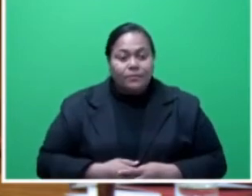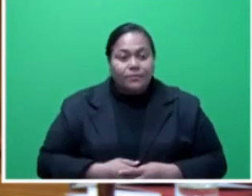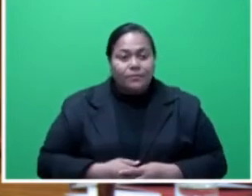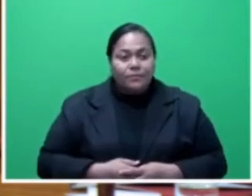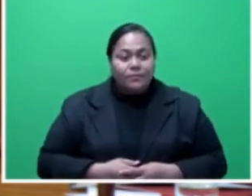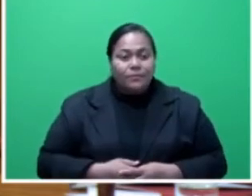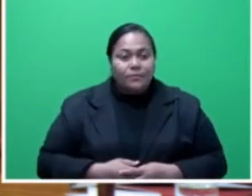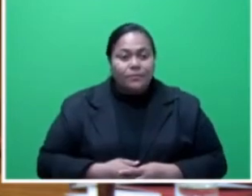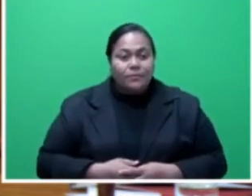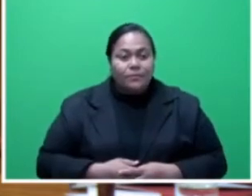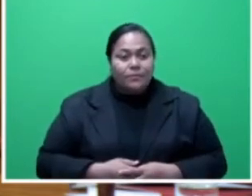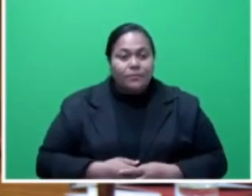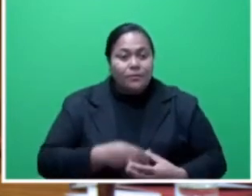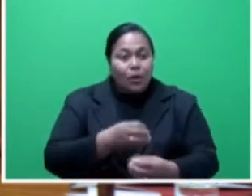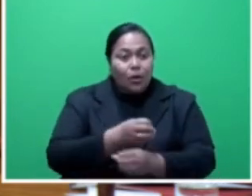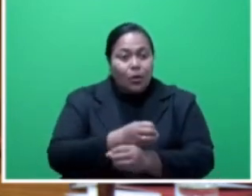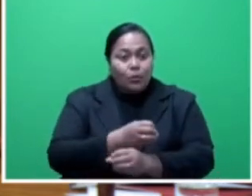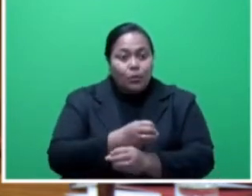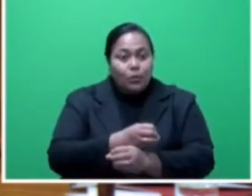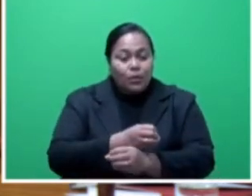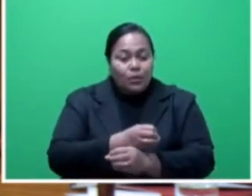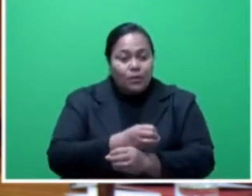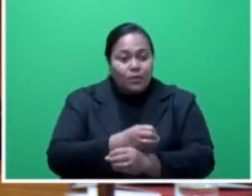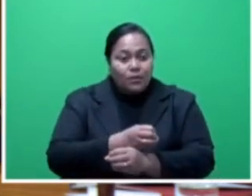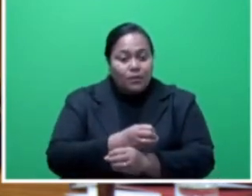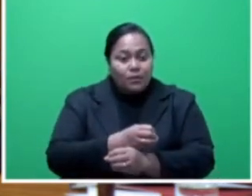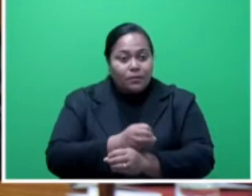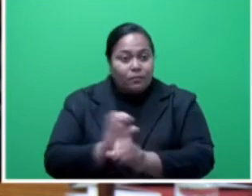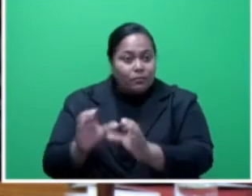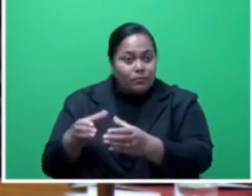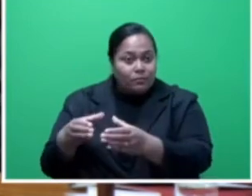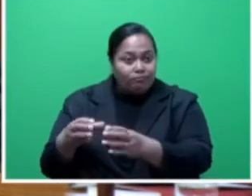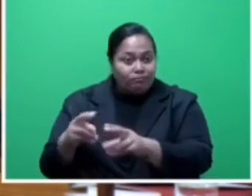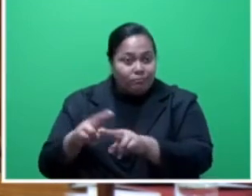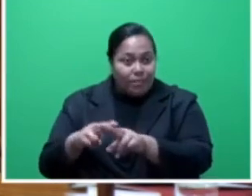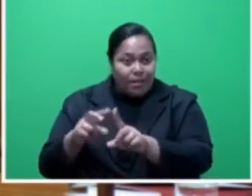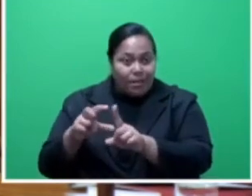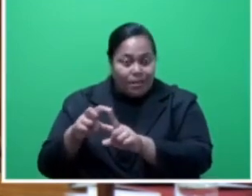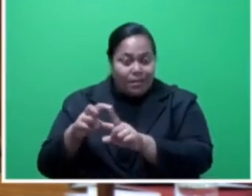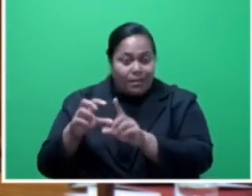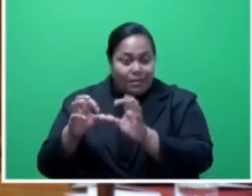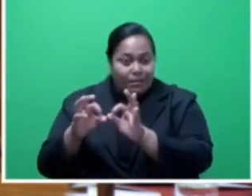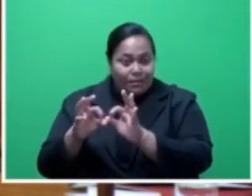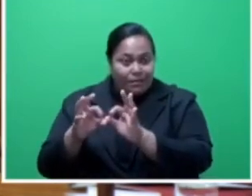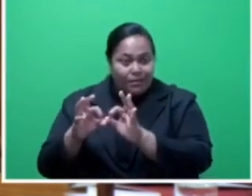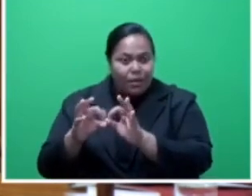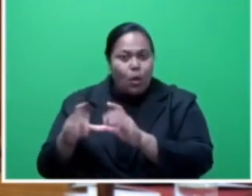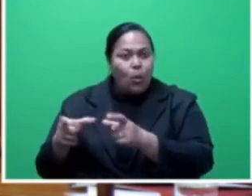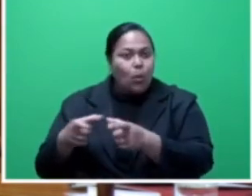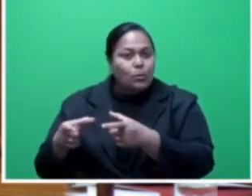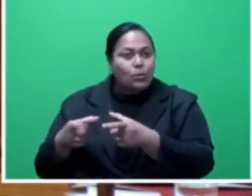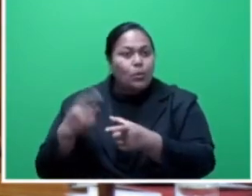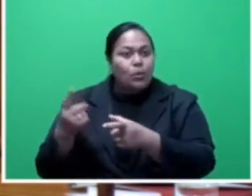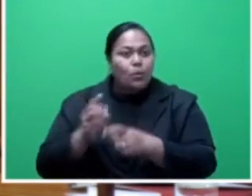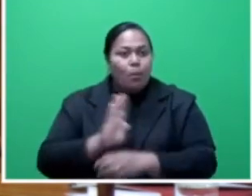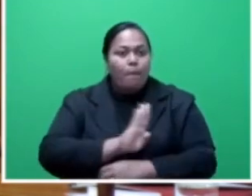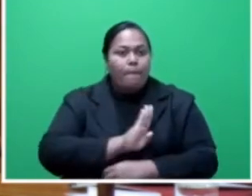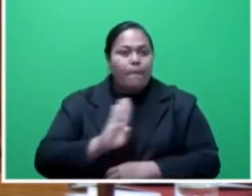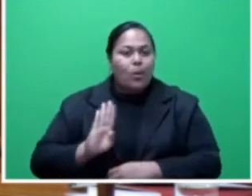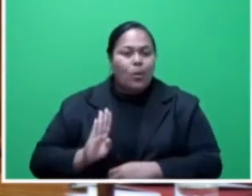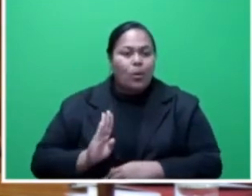the operation of which are controlled by the board of directors